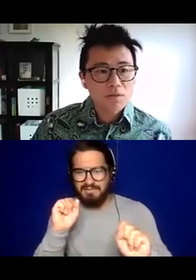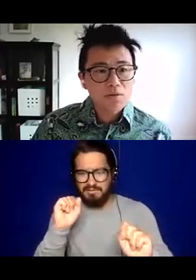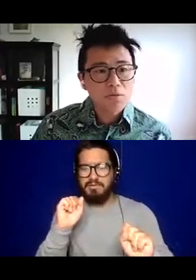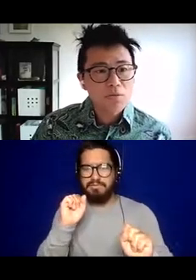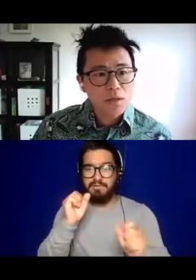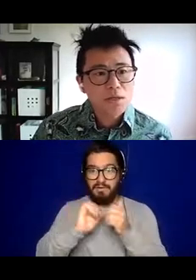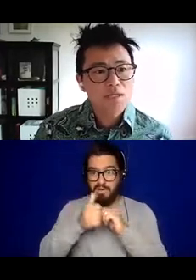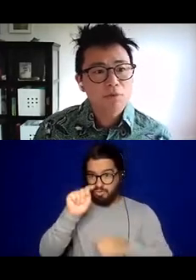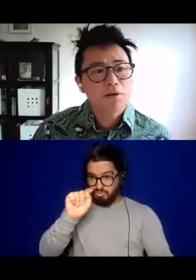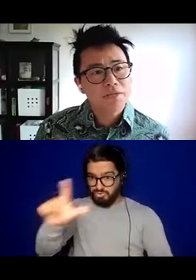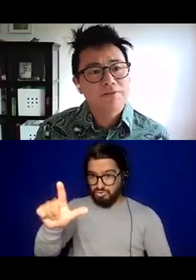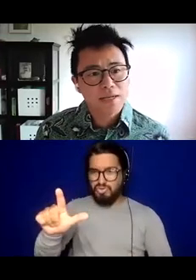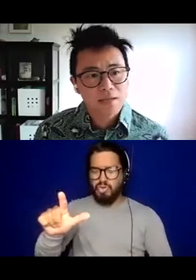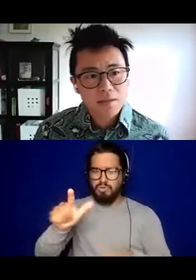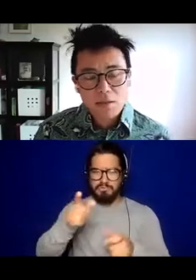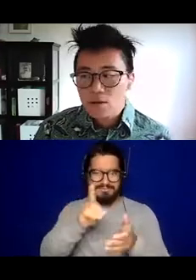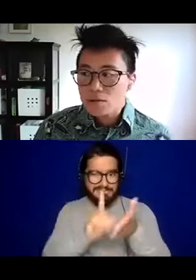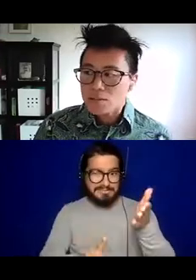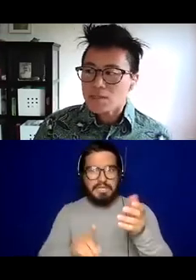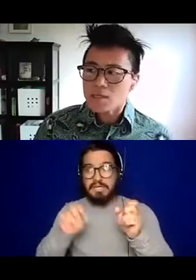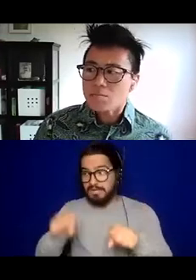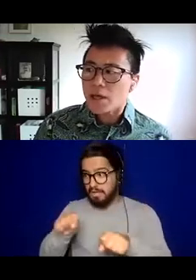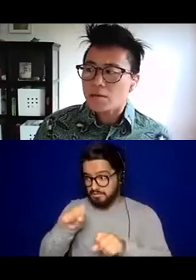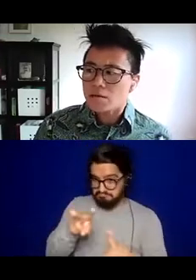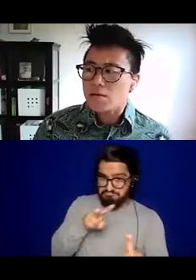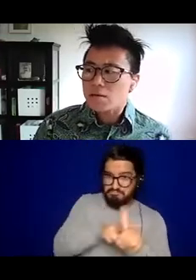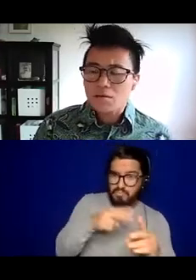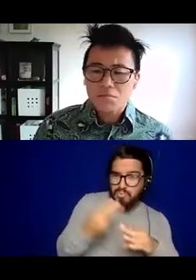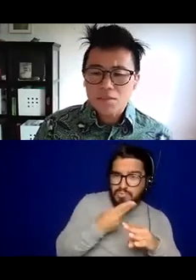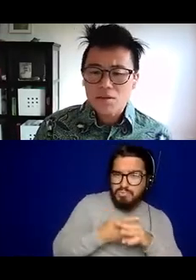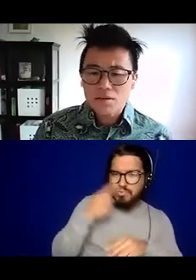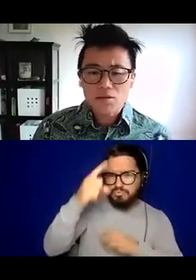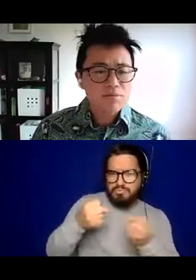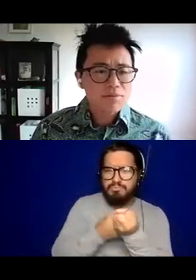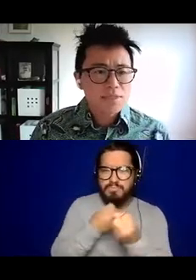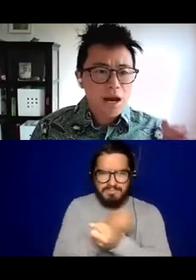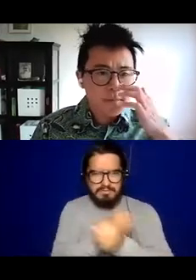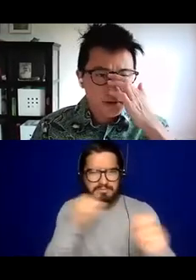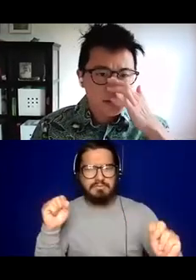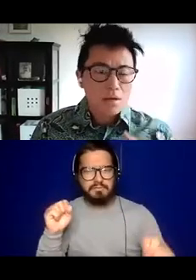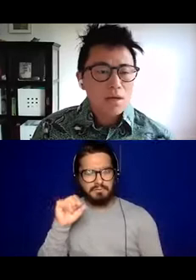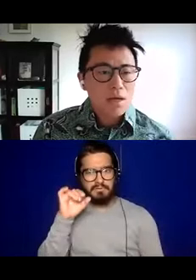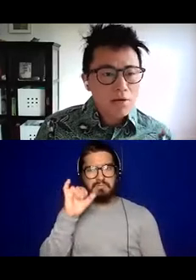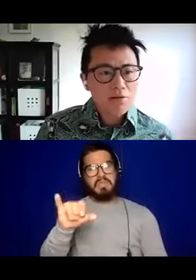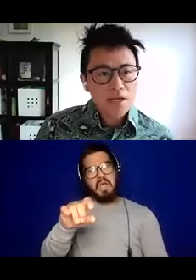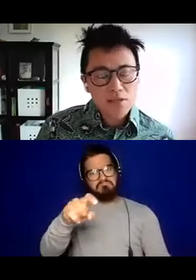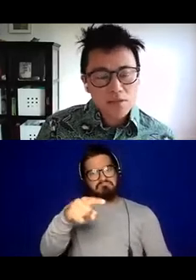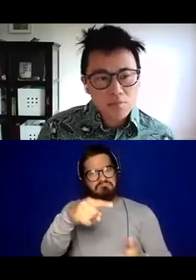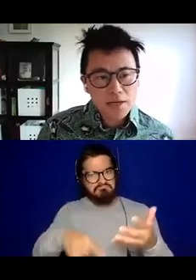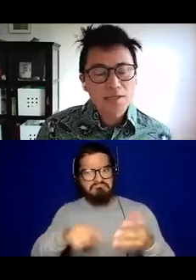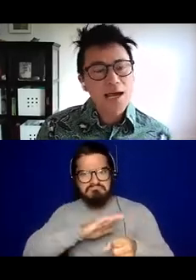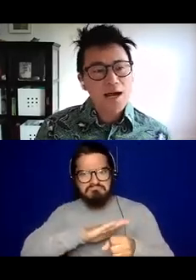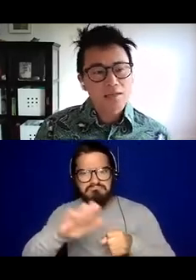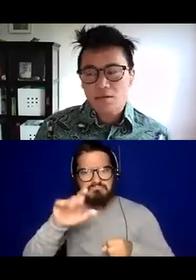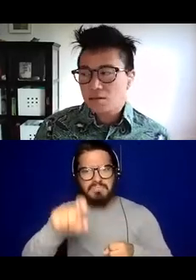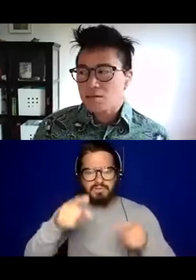can use the tool to support your safety needs. So it does seem like that's all that sort of needs to happen. In other cases, you